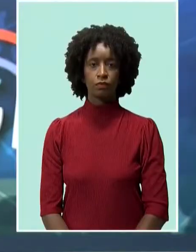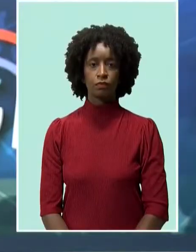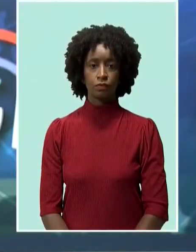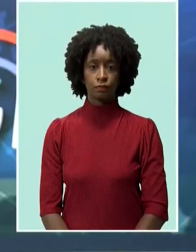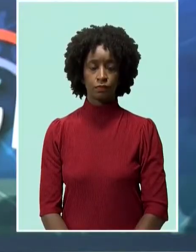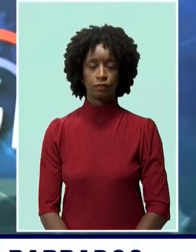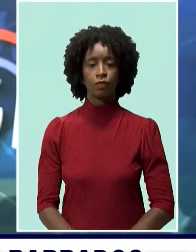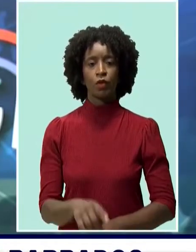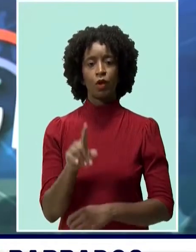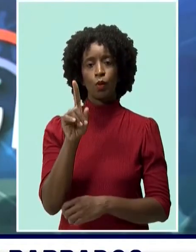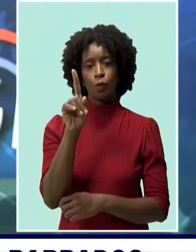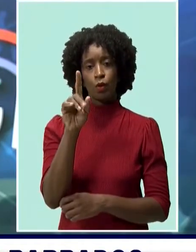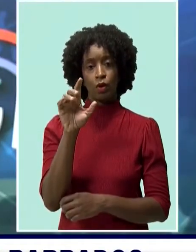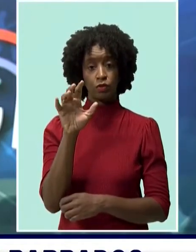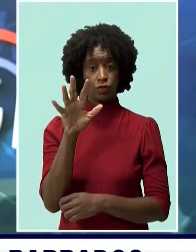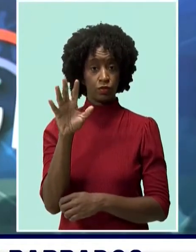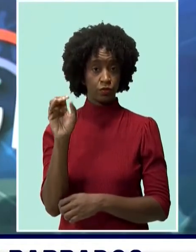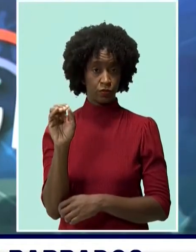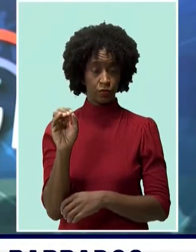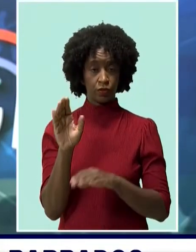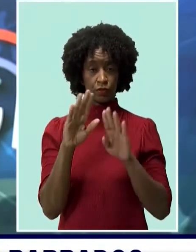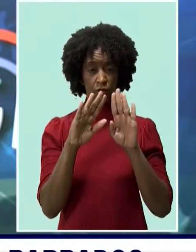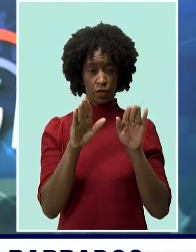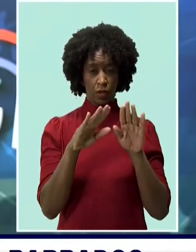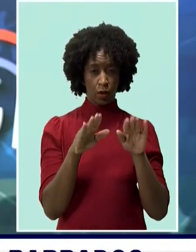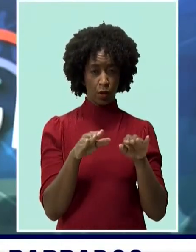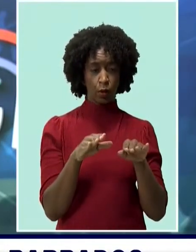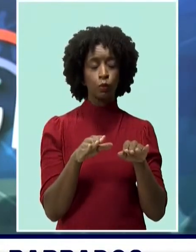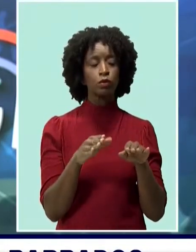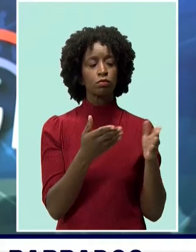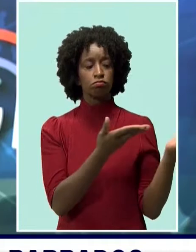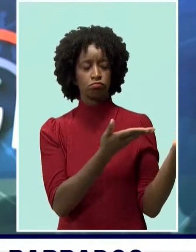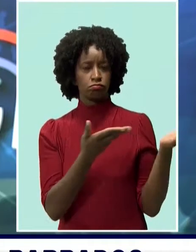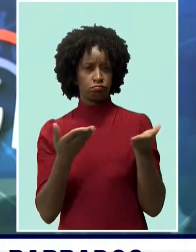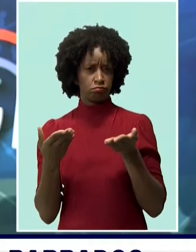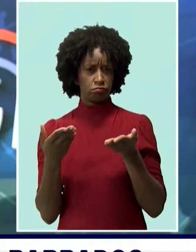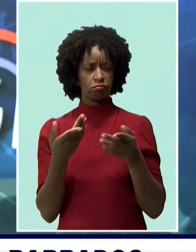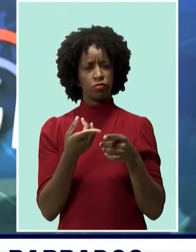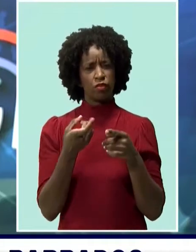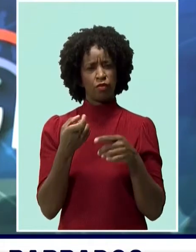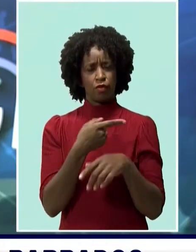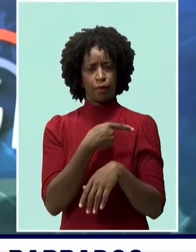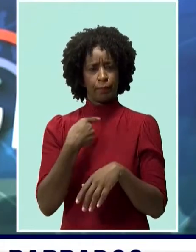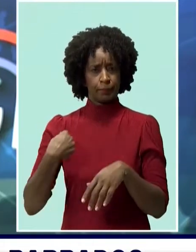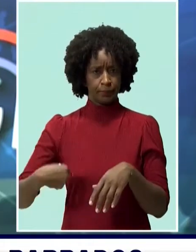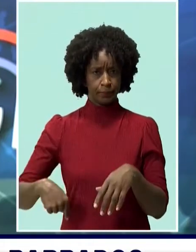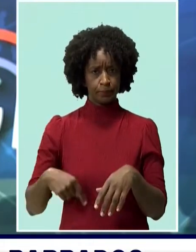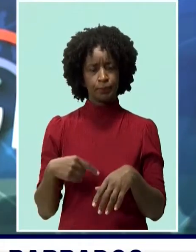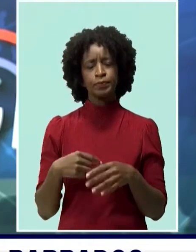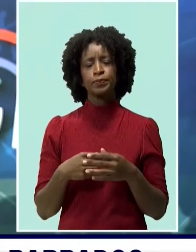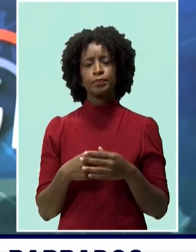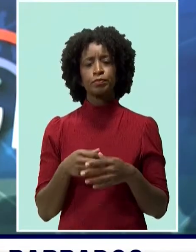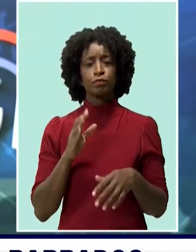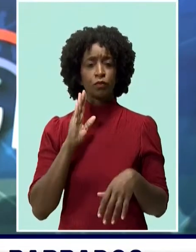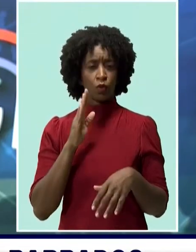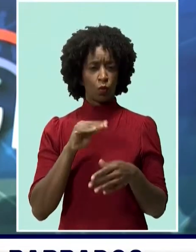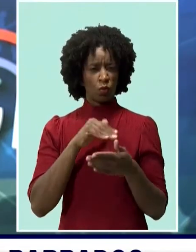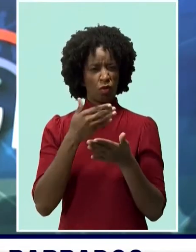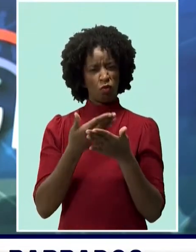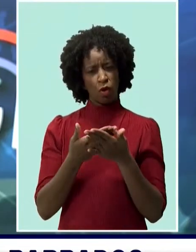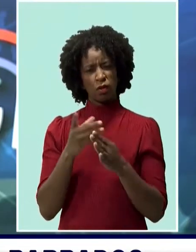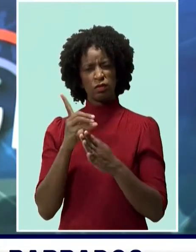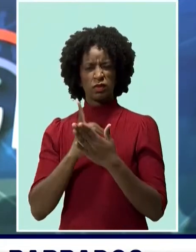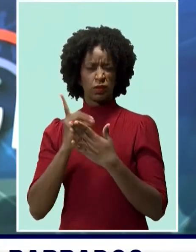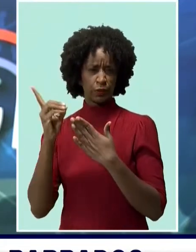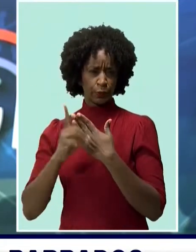The 150 emergency houses being imported from China should be on island before the end of next month. Housing Minister